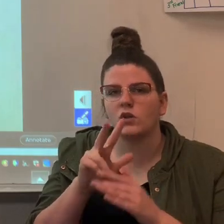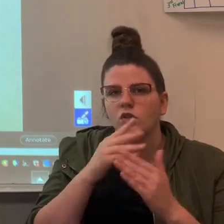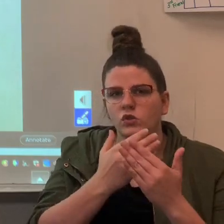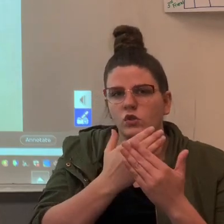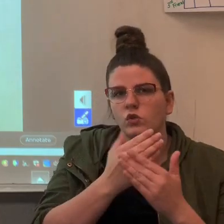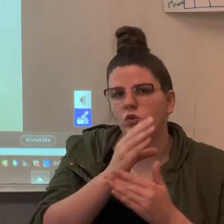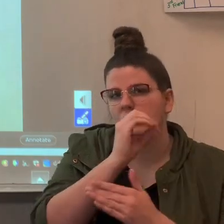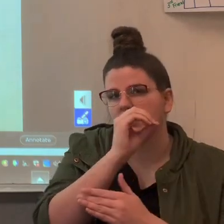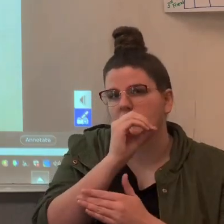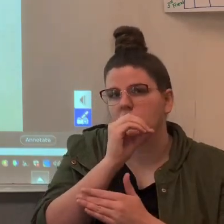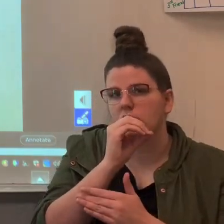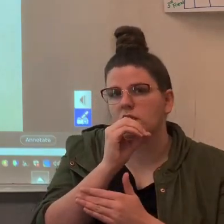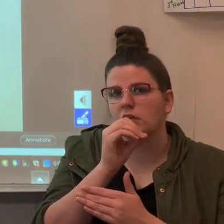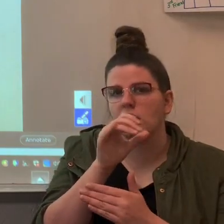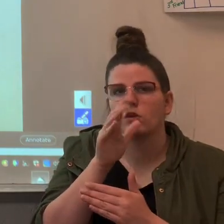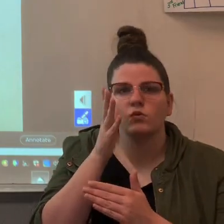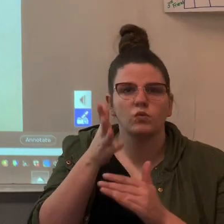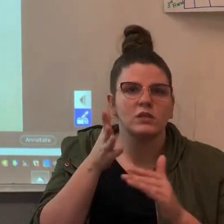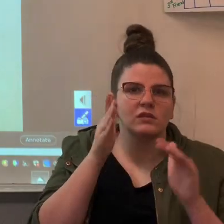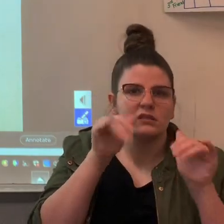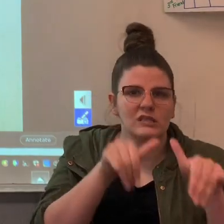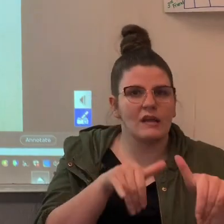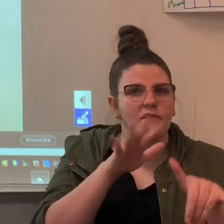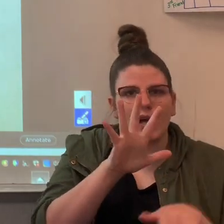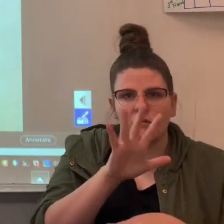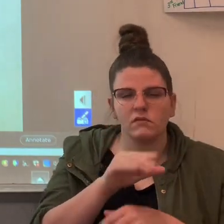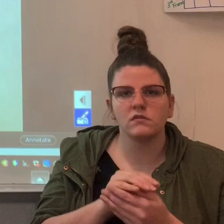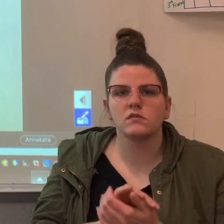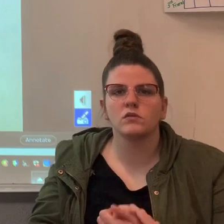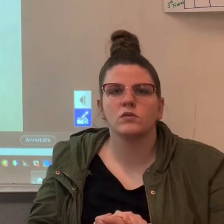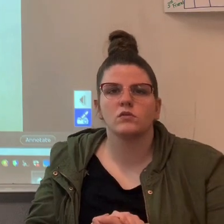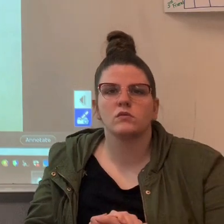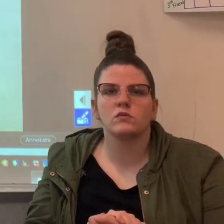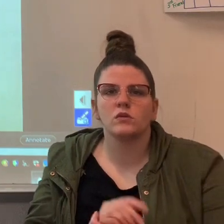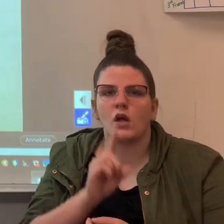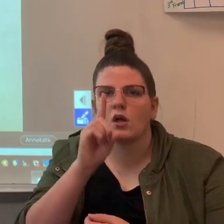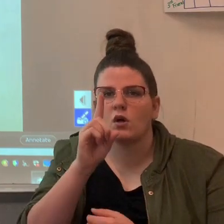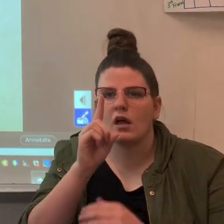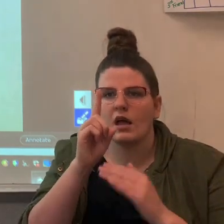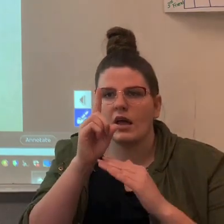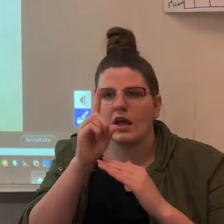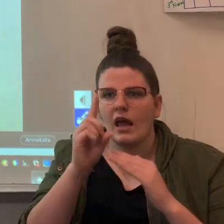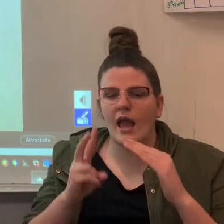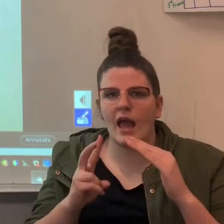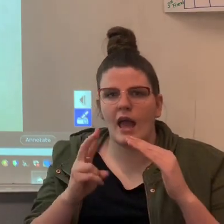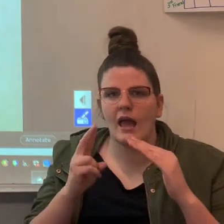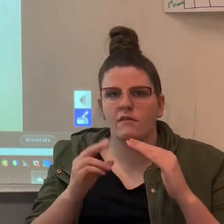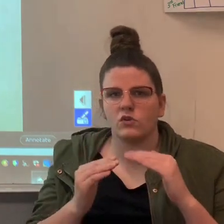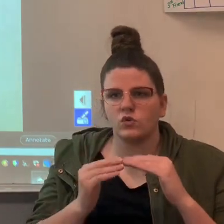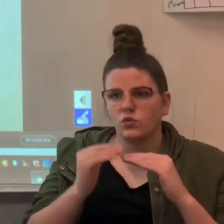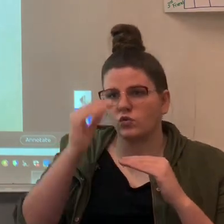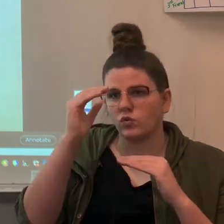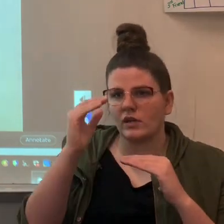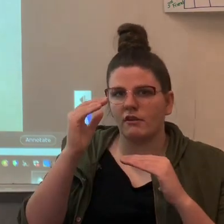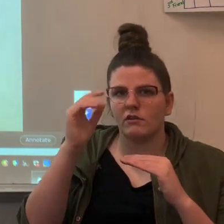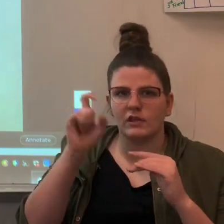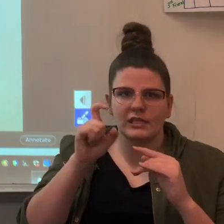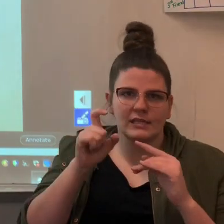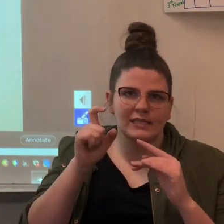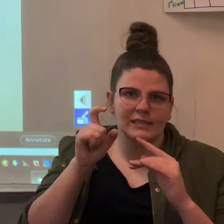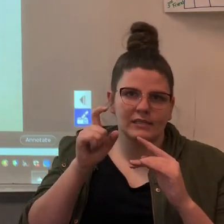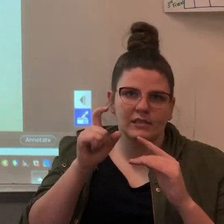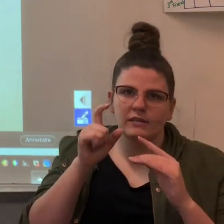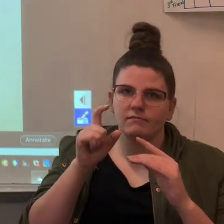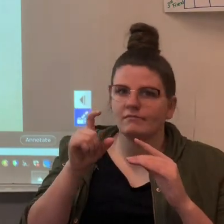so therefore it's going to stay 5. So if it's 1/2 or greater, we're going to raise that score. But for right now, we're going to keep this one because it's